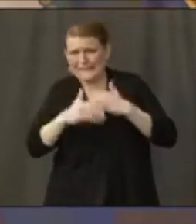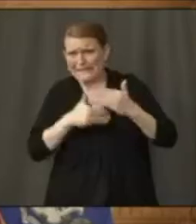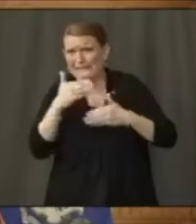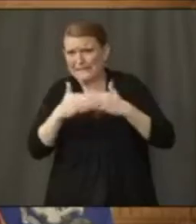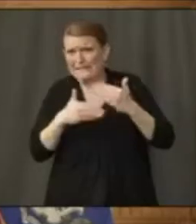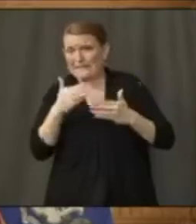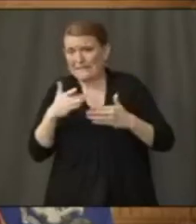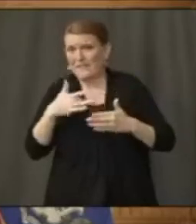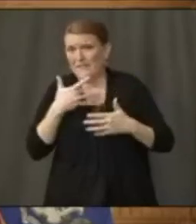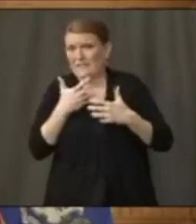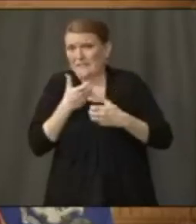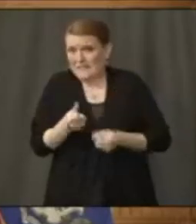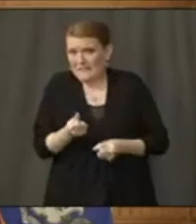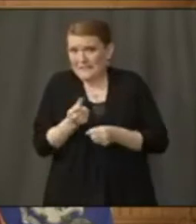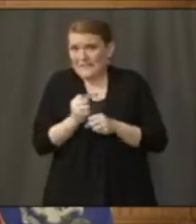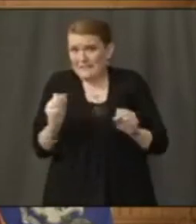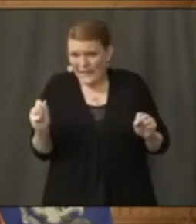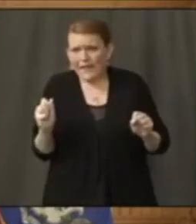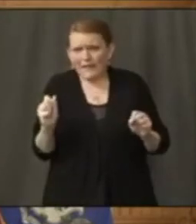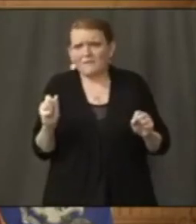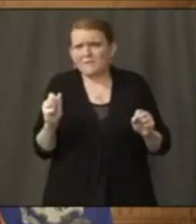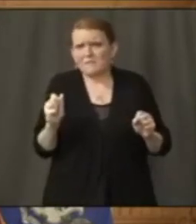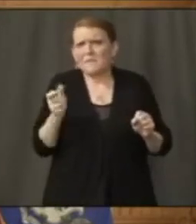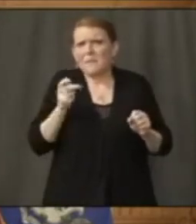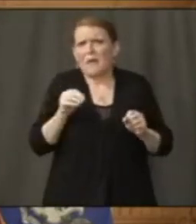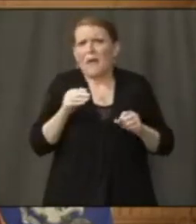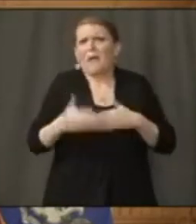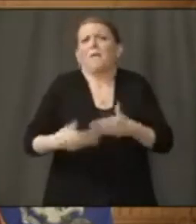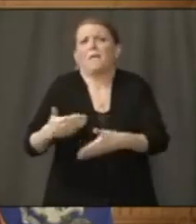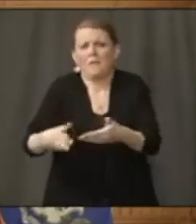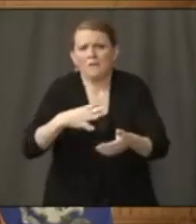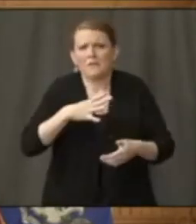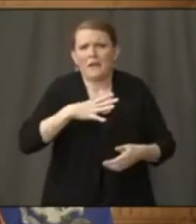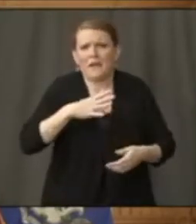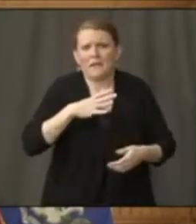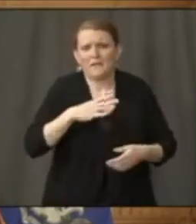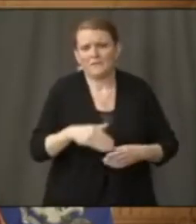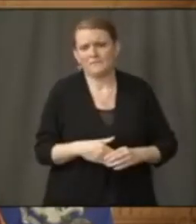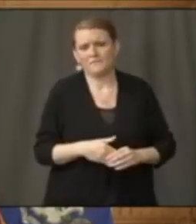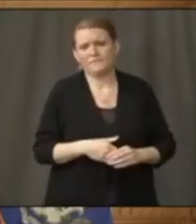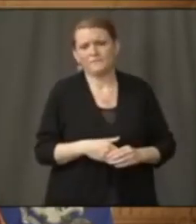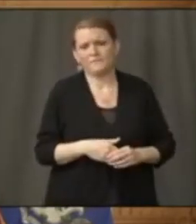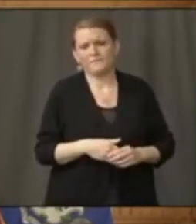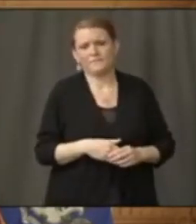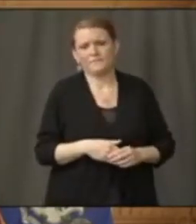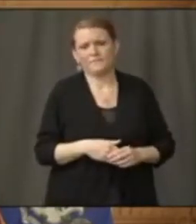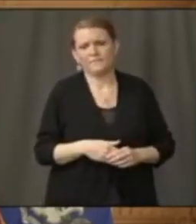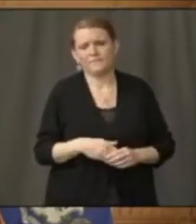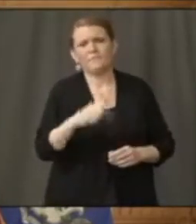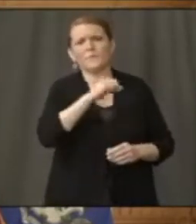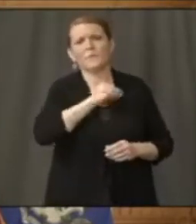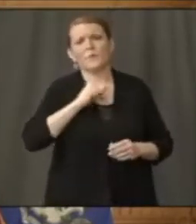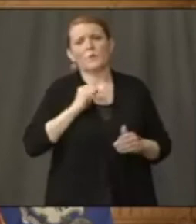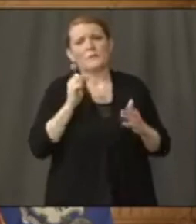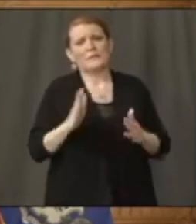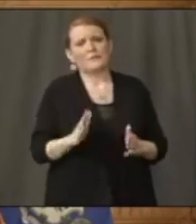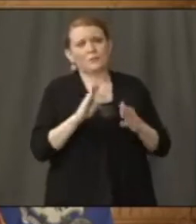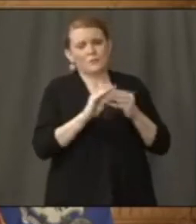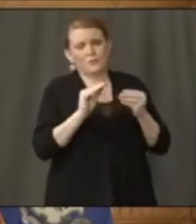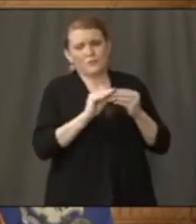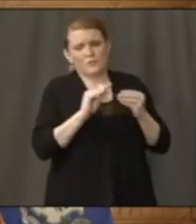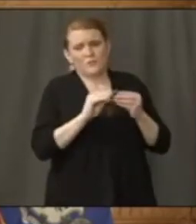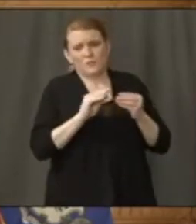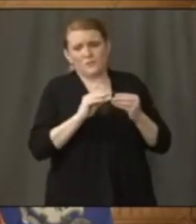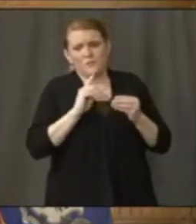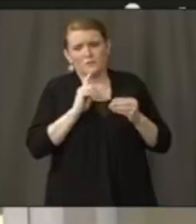Yeah, Brian, I agree with the governor. I don't want to give up July and August for a hurried opening, but it's up to people to